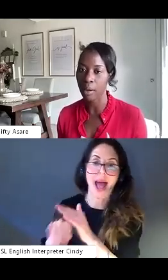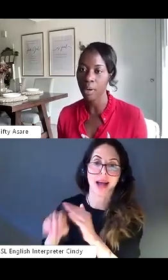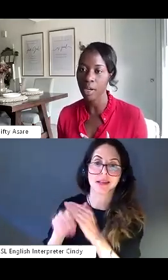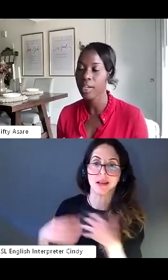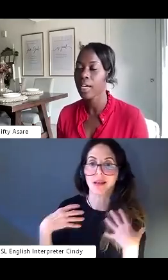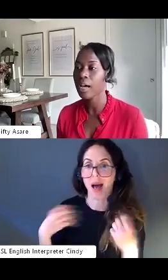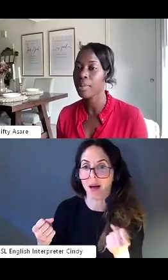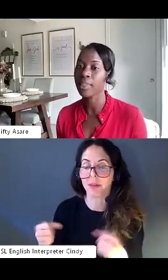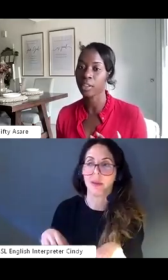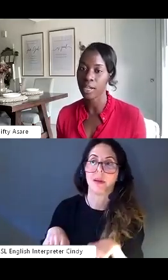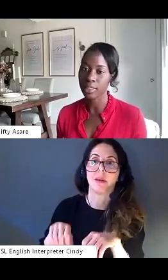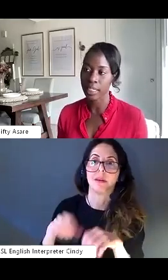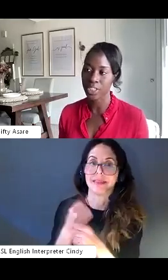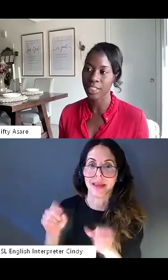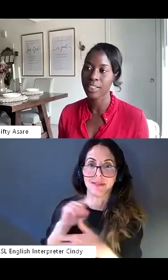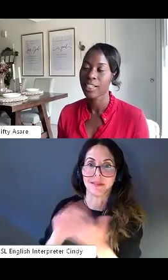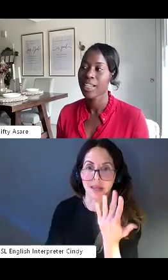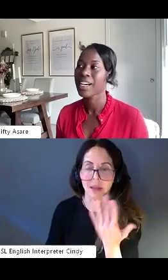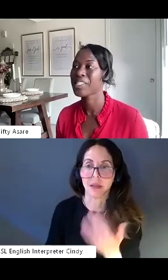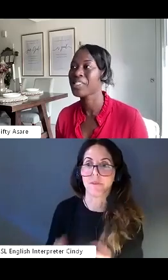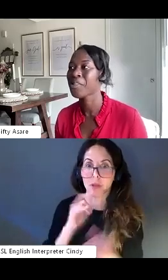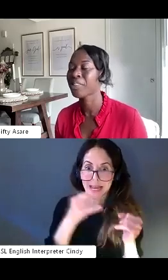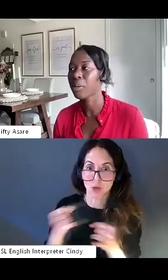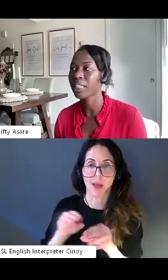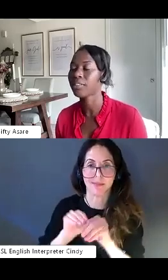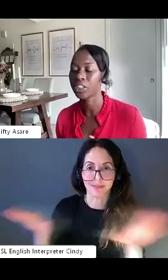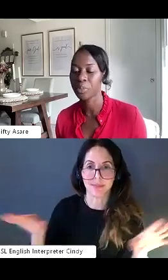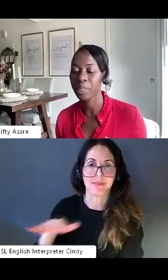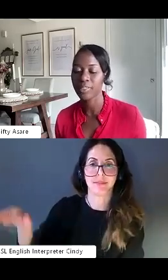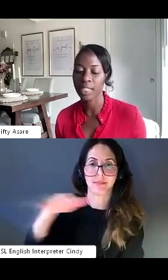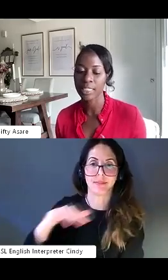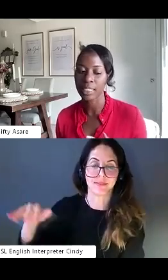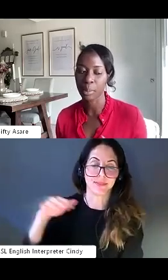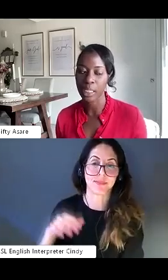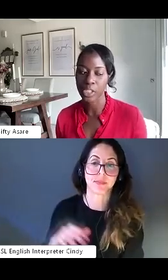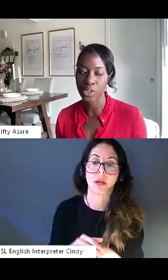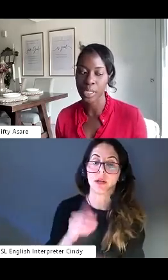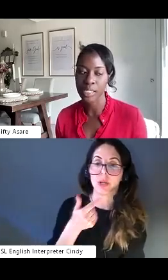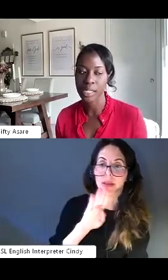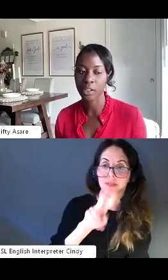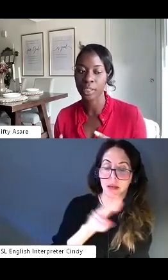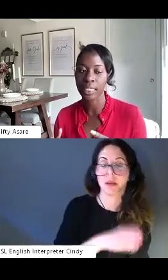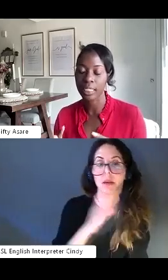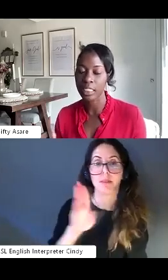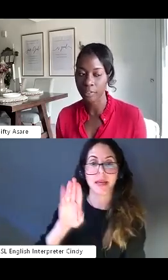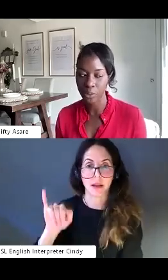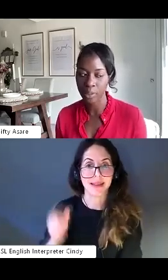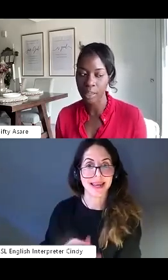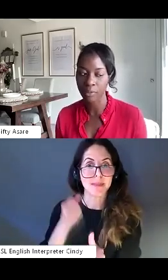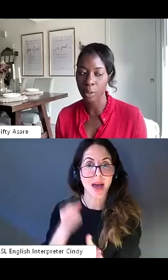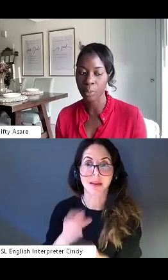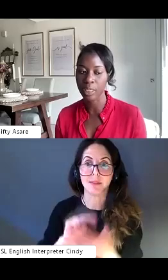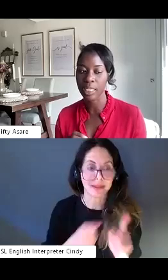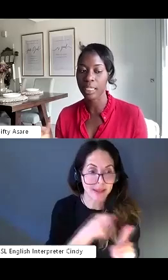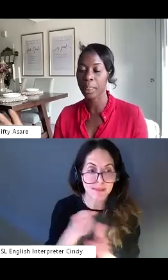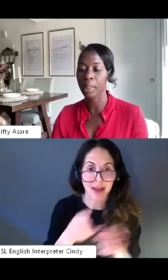individual's network, and then across the nation. And so the impact of gender-based violence and brain injury is not only at the individual